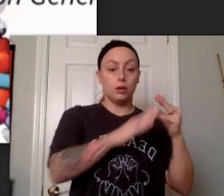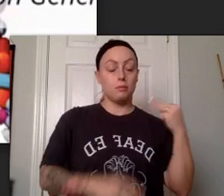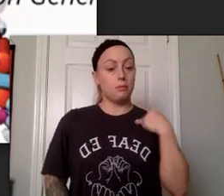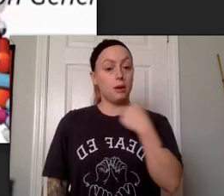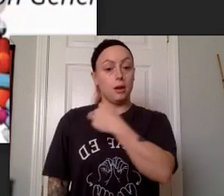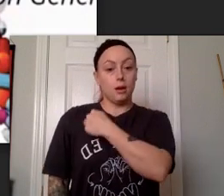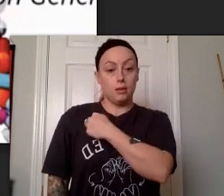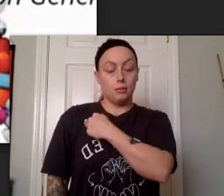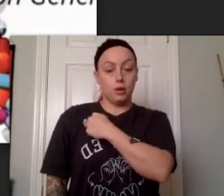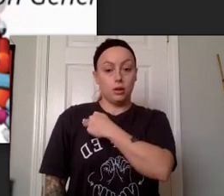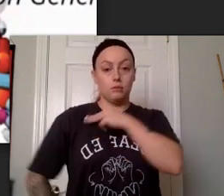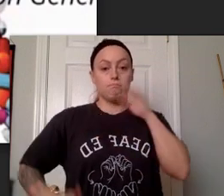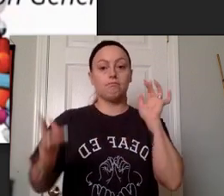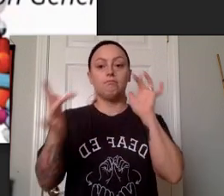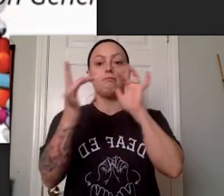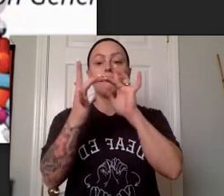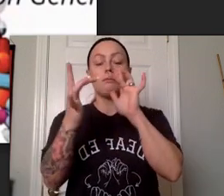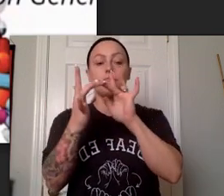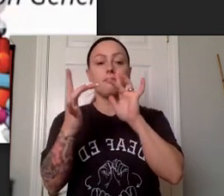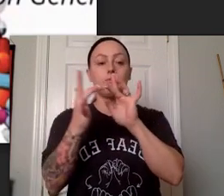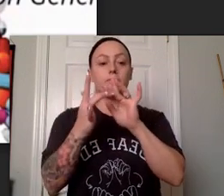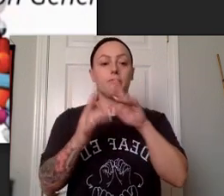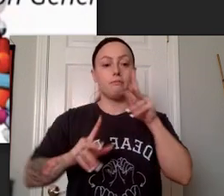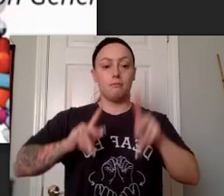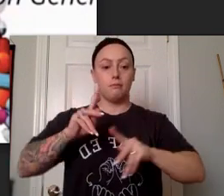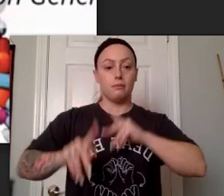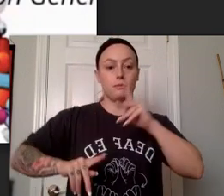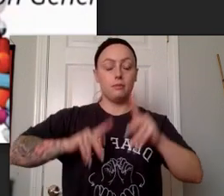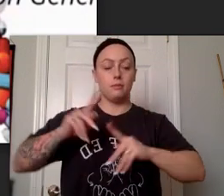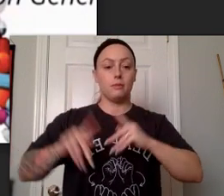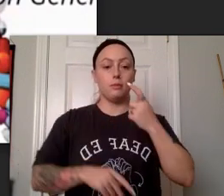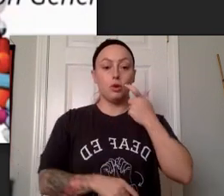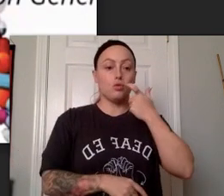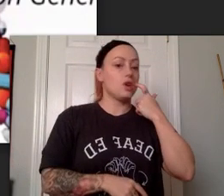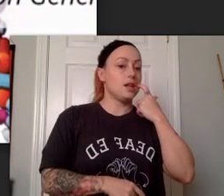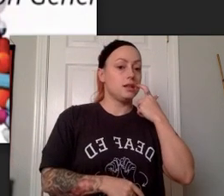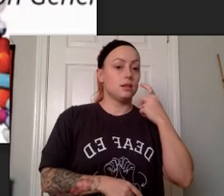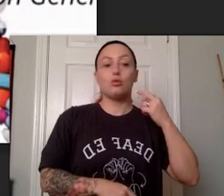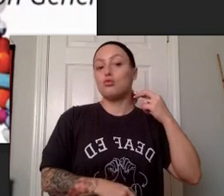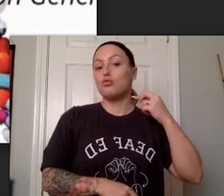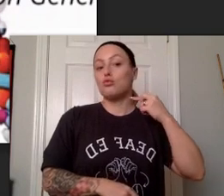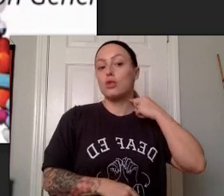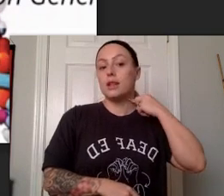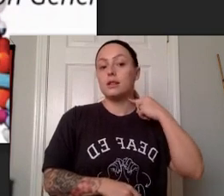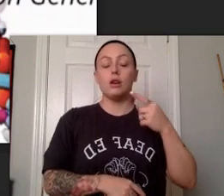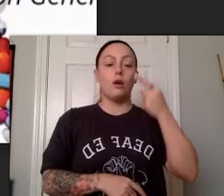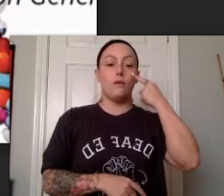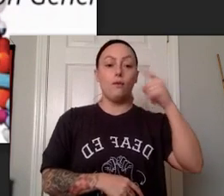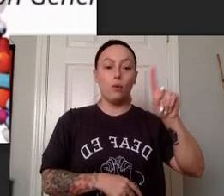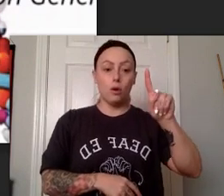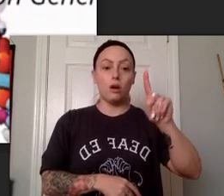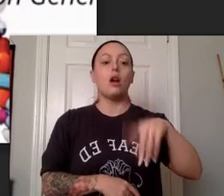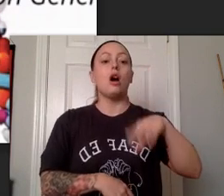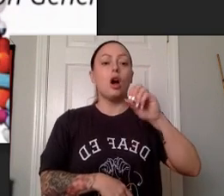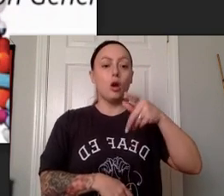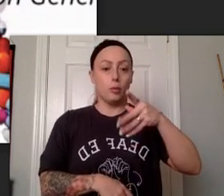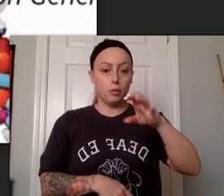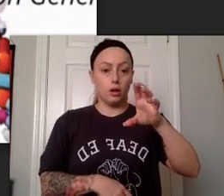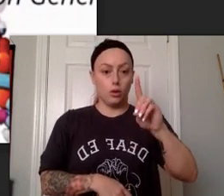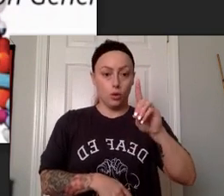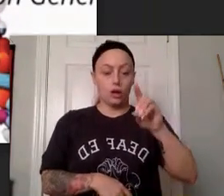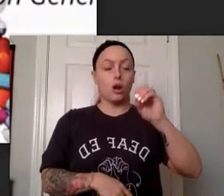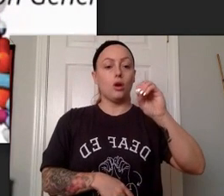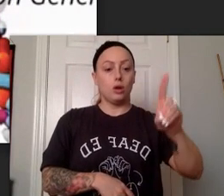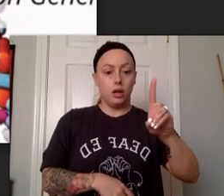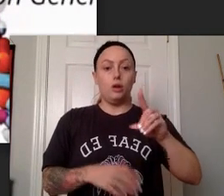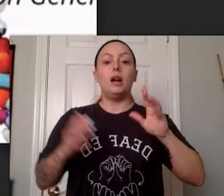with people at risk for opioid overdose, aka all of us, knowing how to use naloxone and keeping it within reach